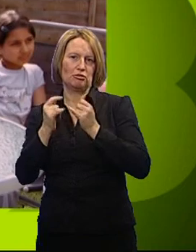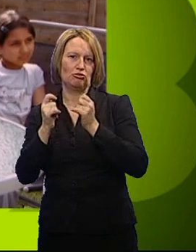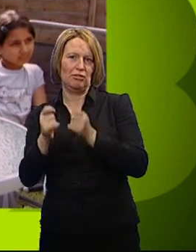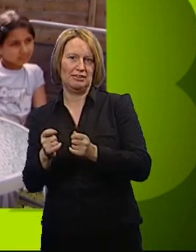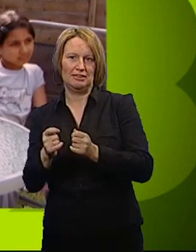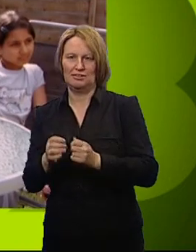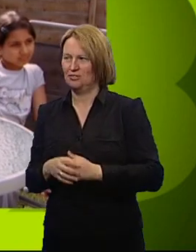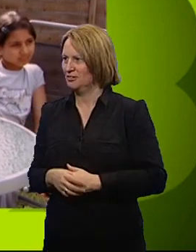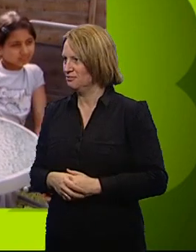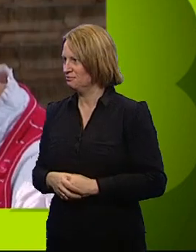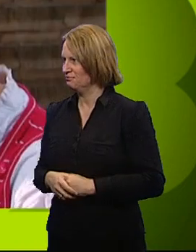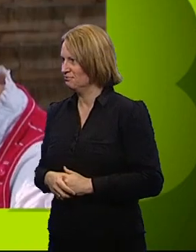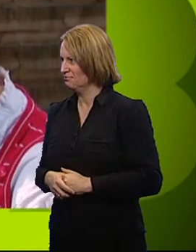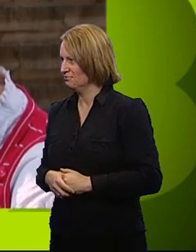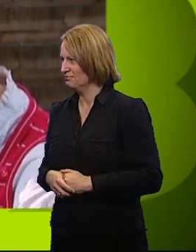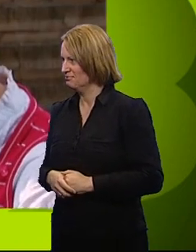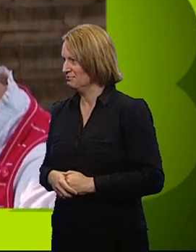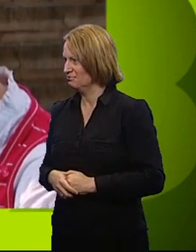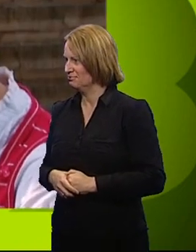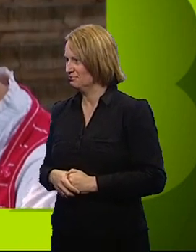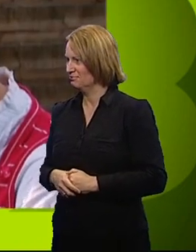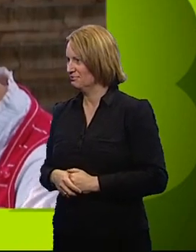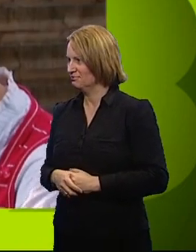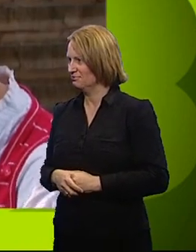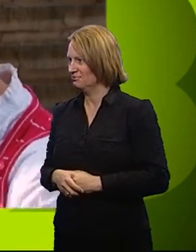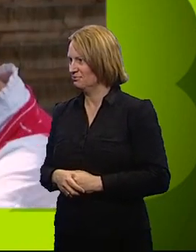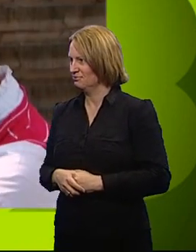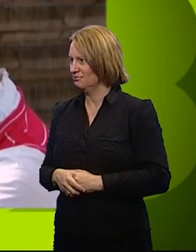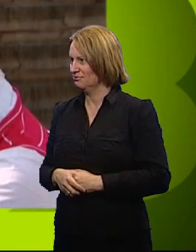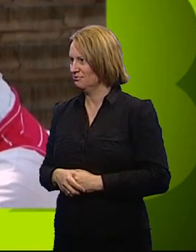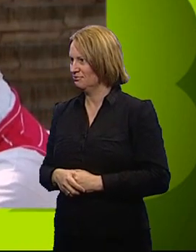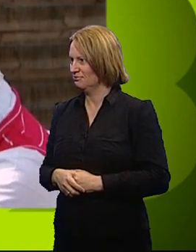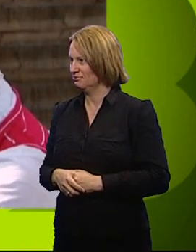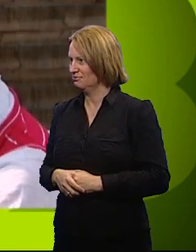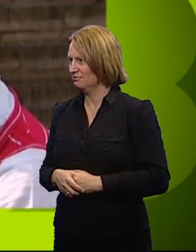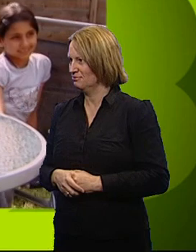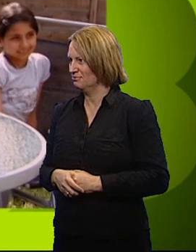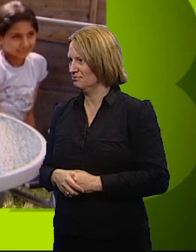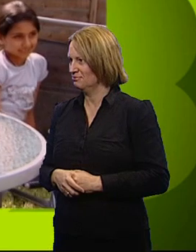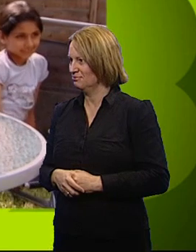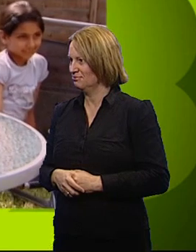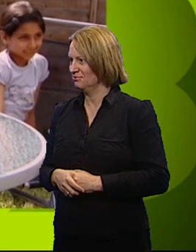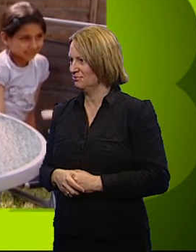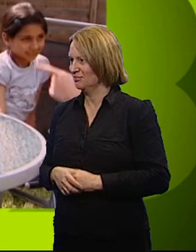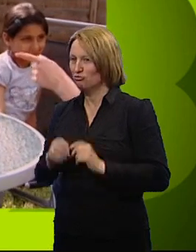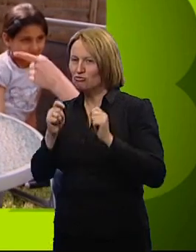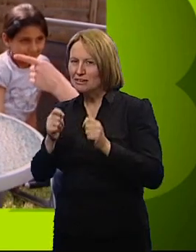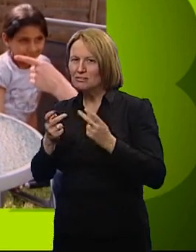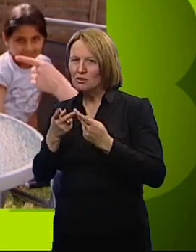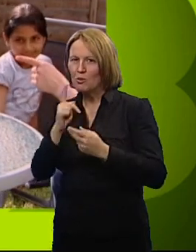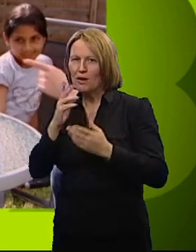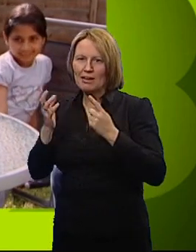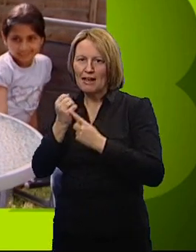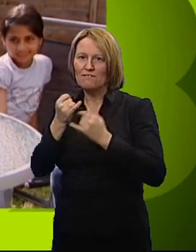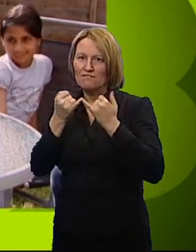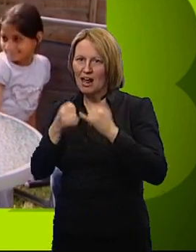one final treat. Dun, dun, dun, dun, dun. If you pass, the treat is yours, but if you fail, dun,